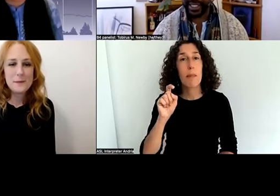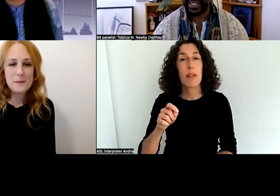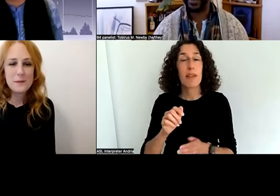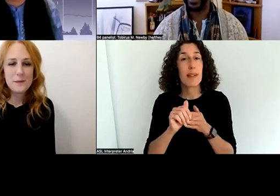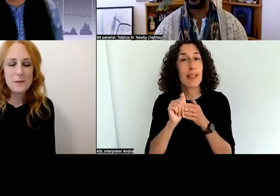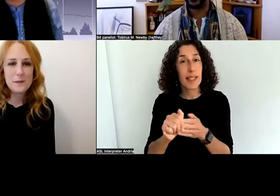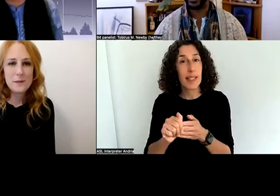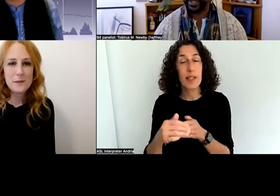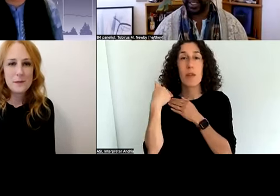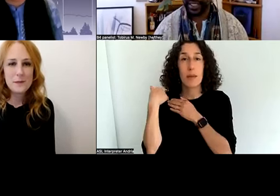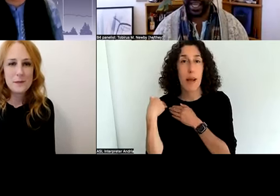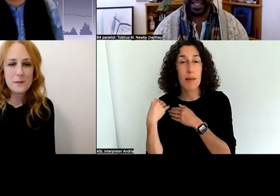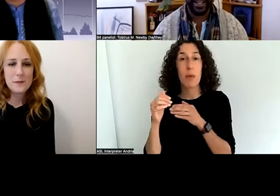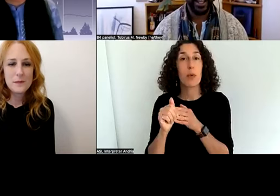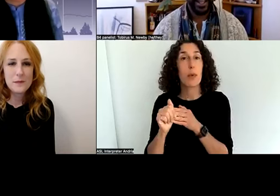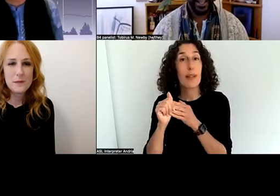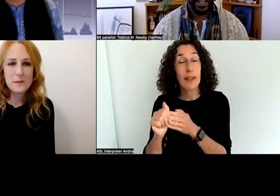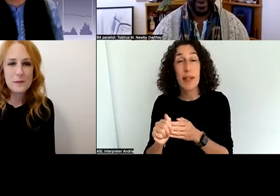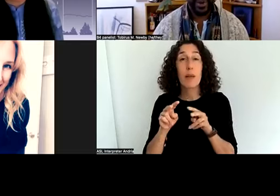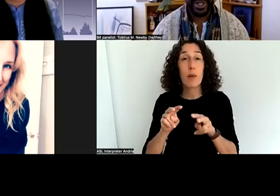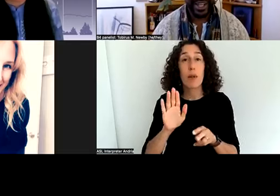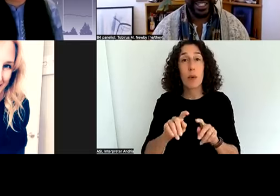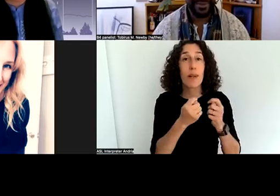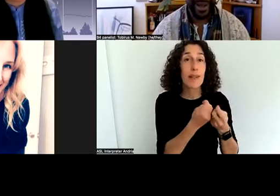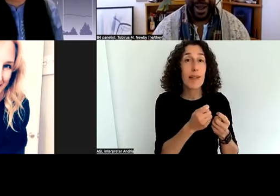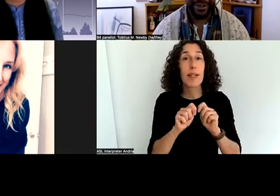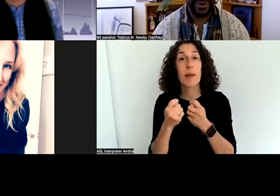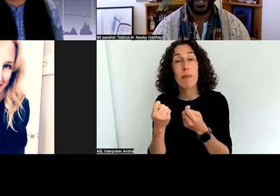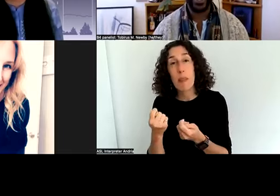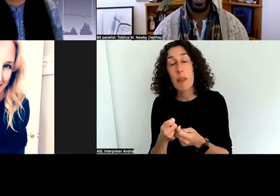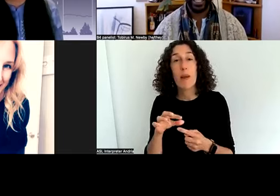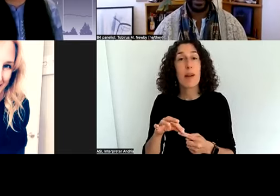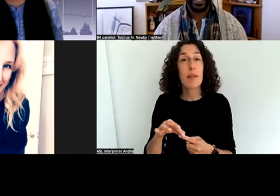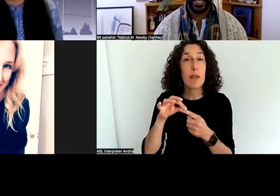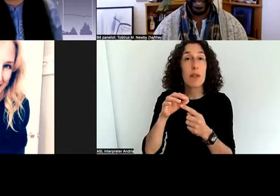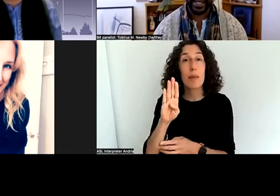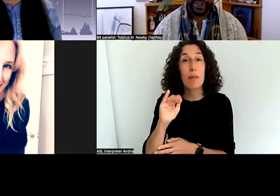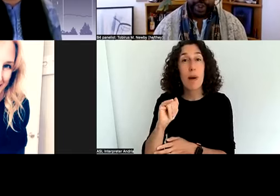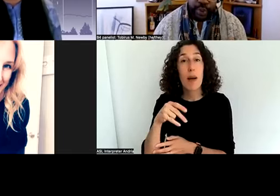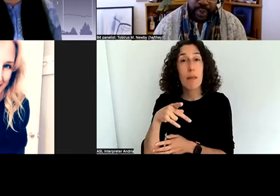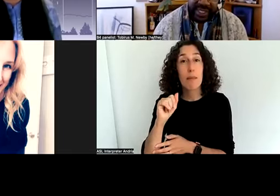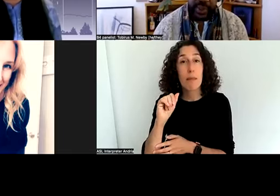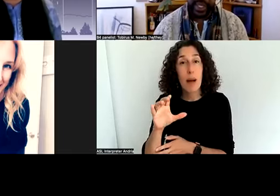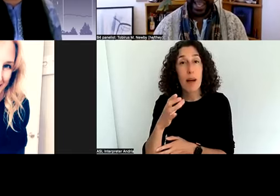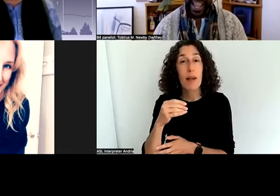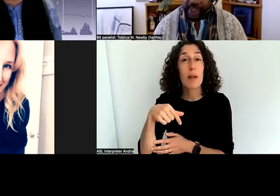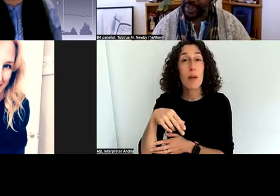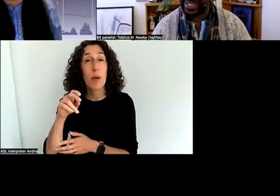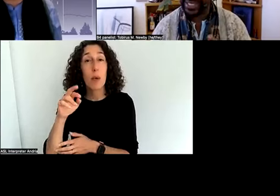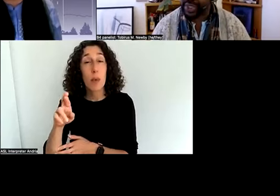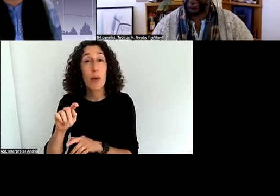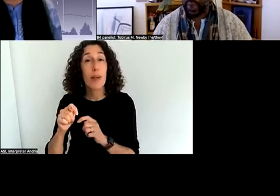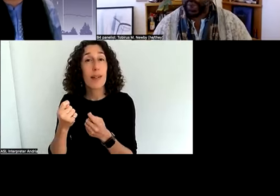at your teams, particularly looking at the queer, trans, the BIPOC folks on your teams, and tune into the